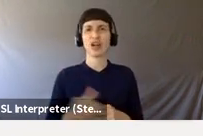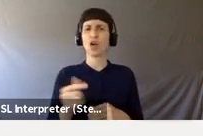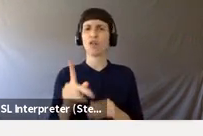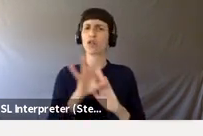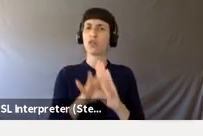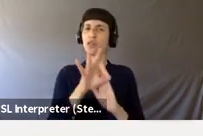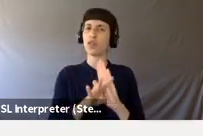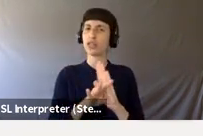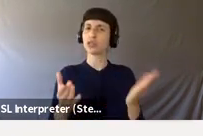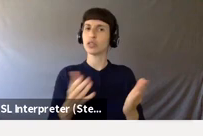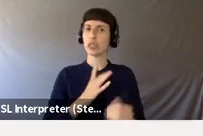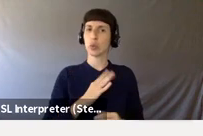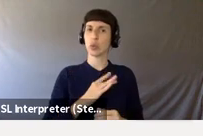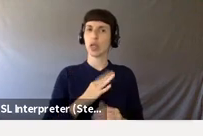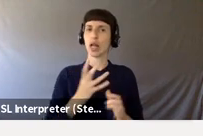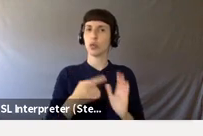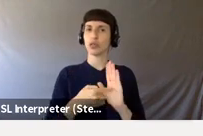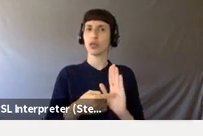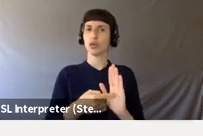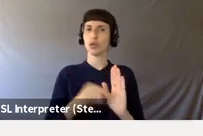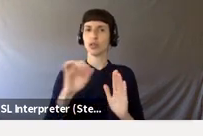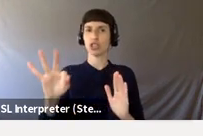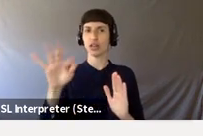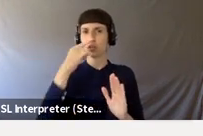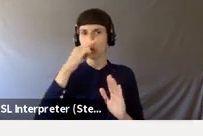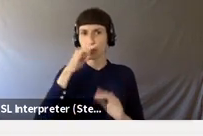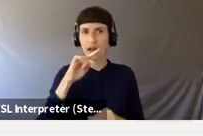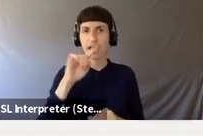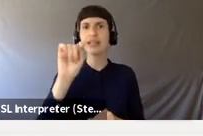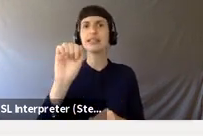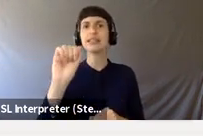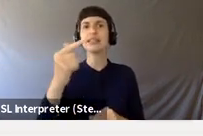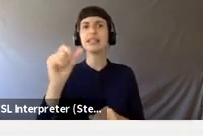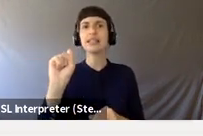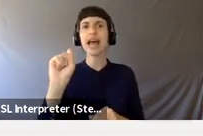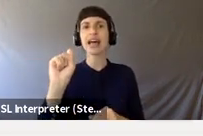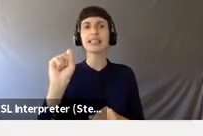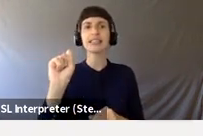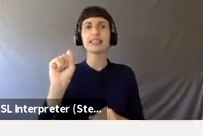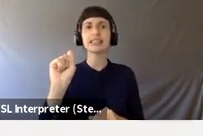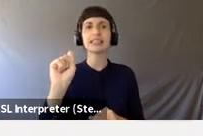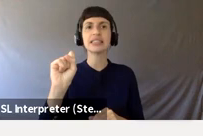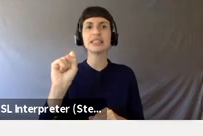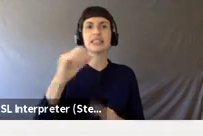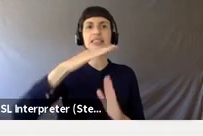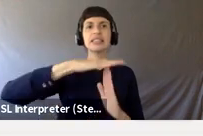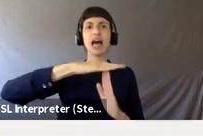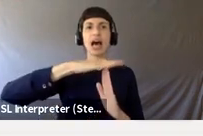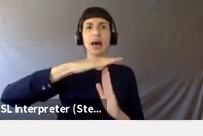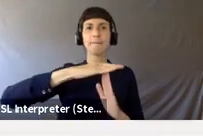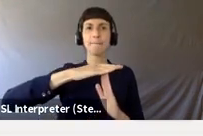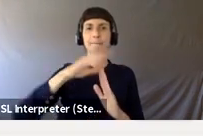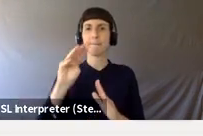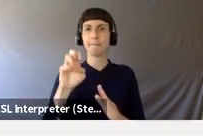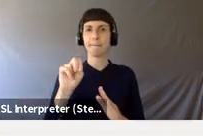cool. Jeff, can you go up to where it says tags? Where it says what? Tags. It's going to be up on the top menu bar.